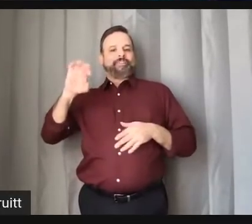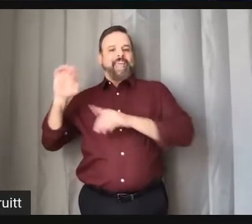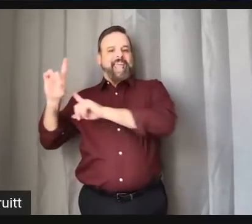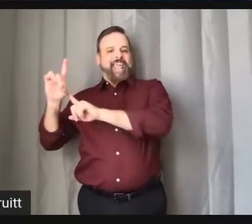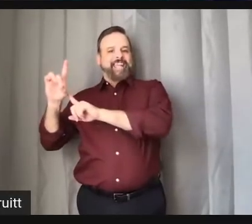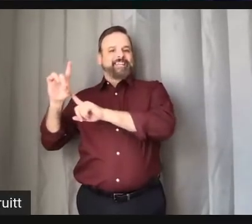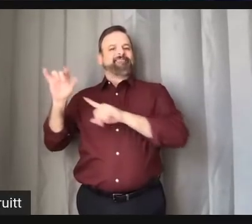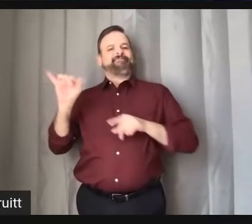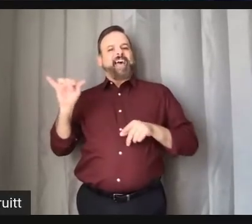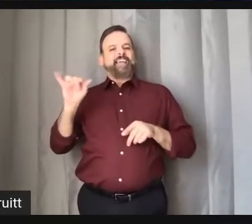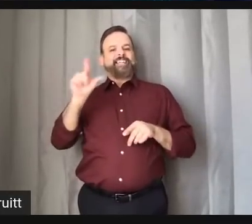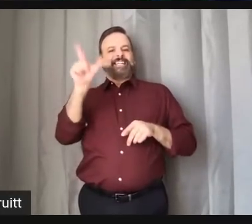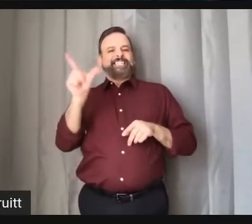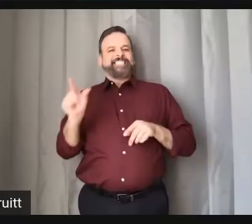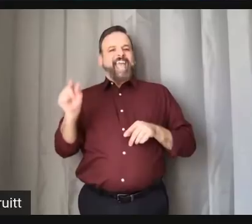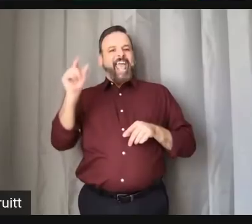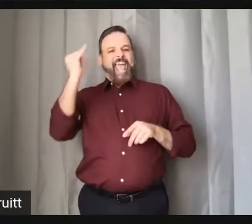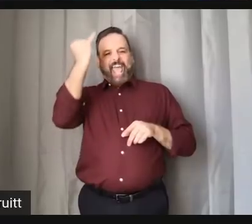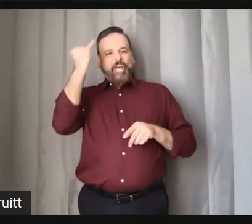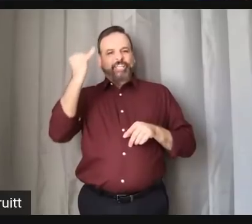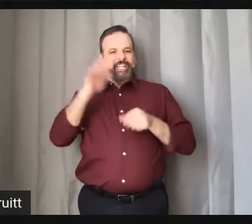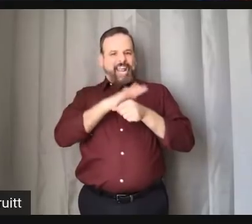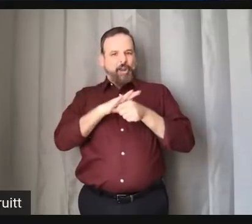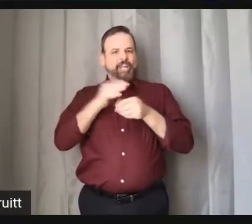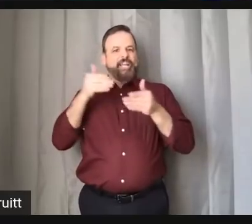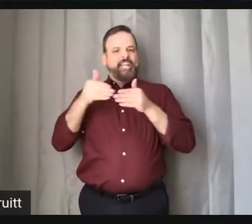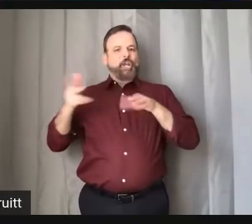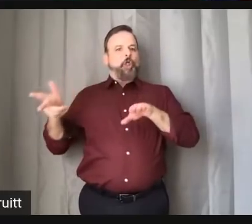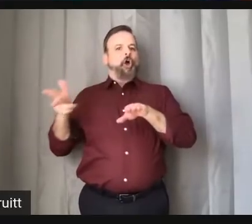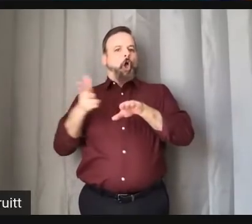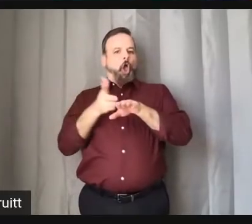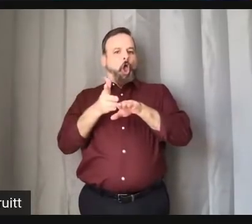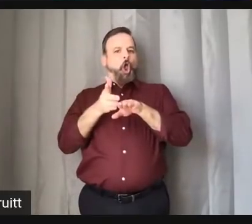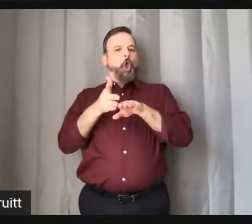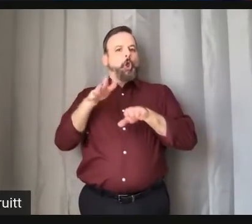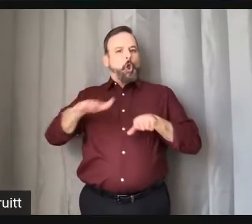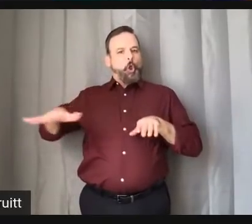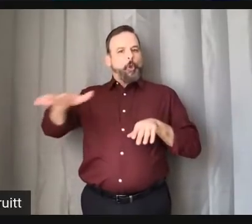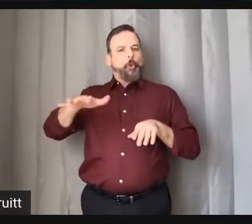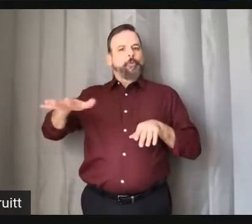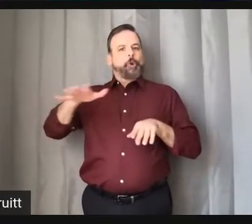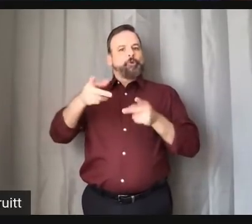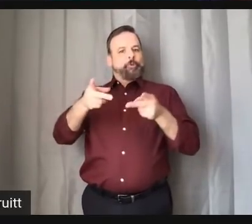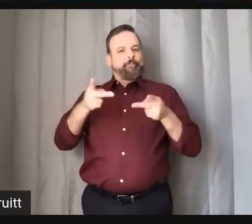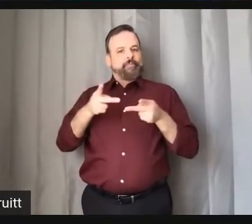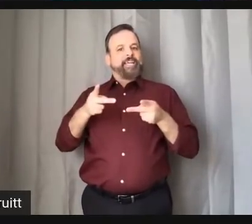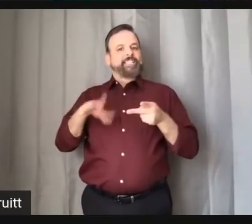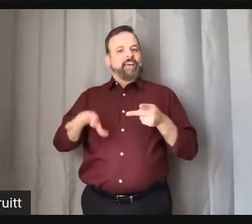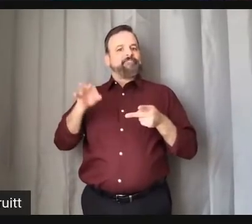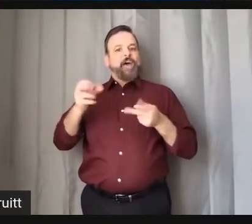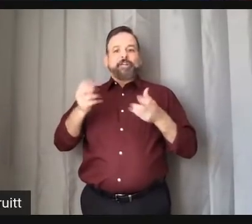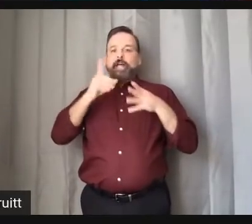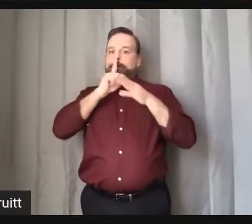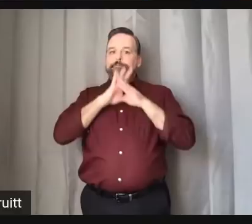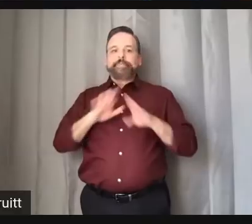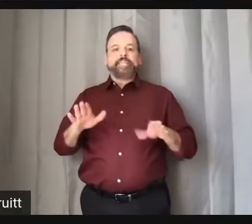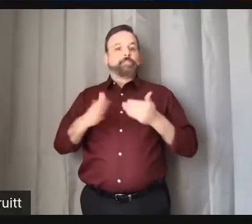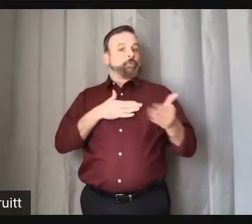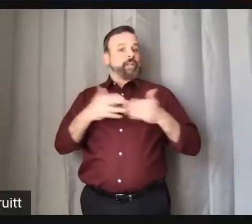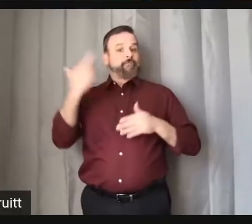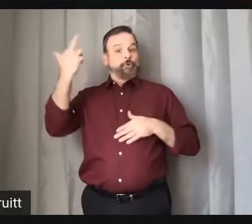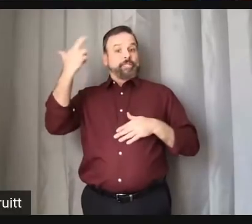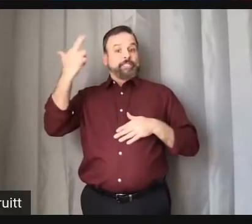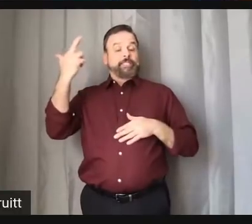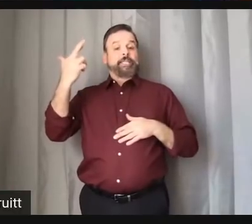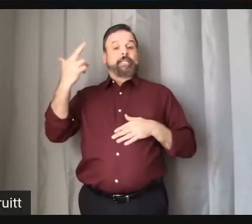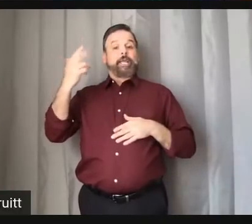Boston and like by the harbor and everything. And that was like just a place where I found a lot of peace for whatever reason. But as